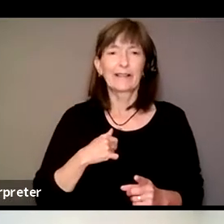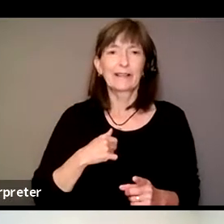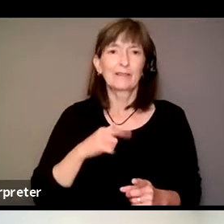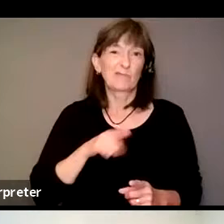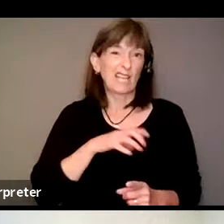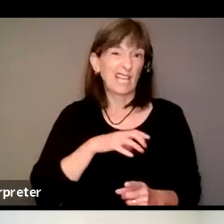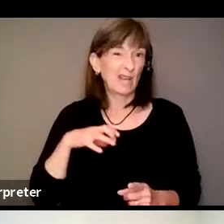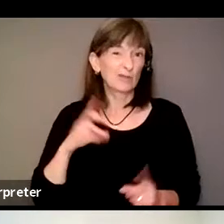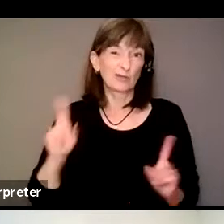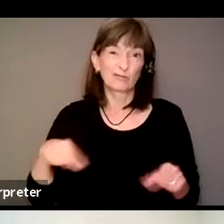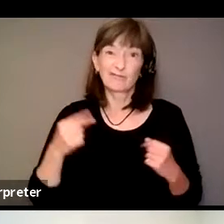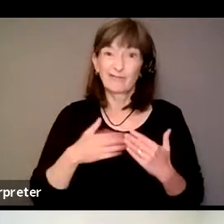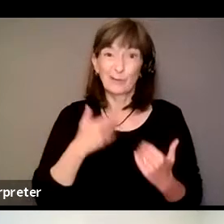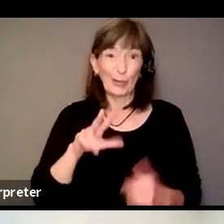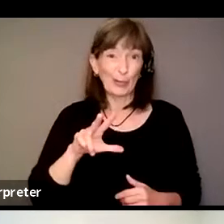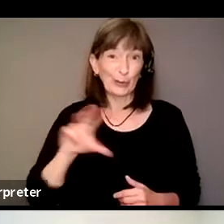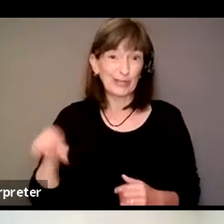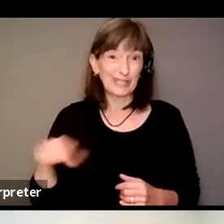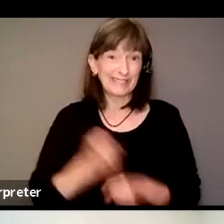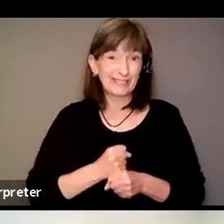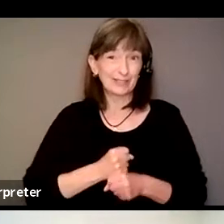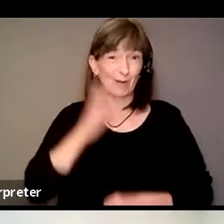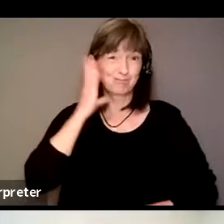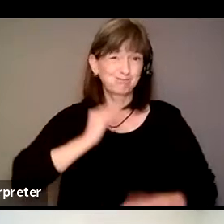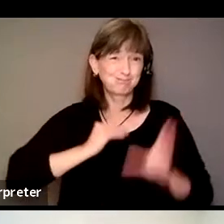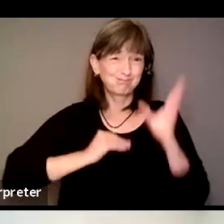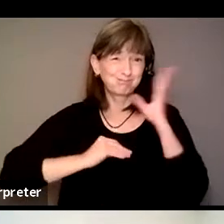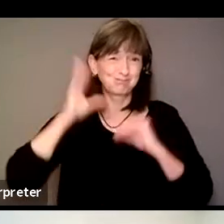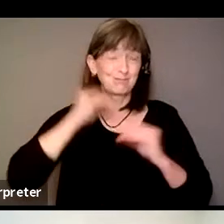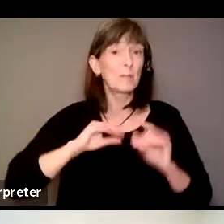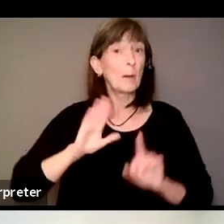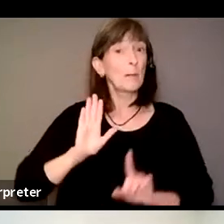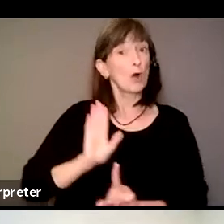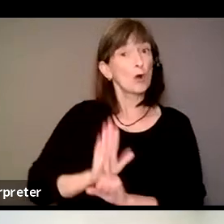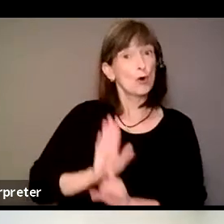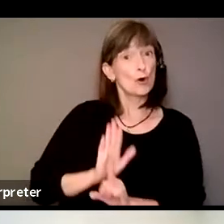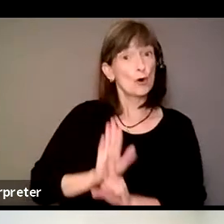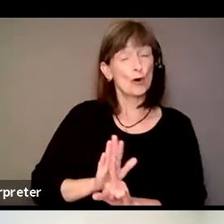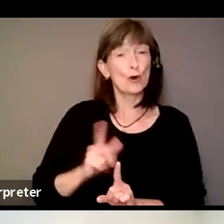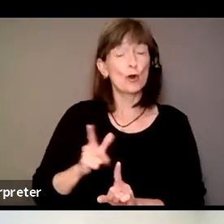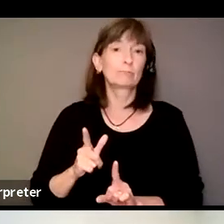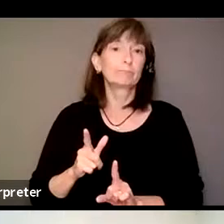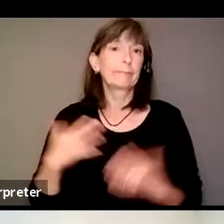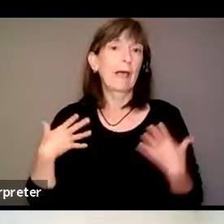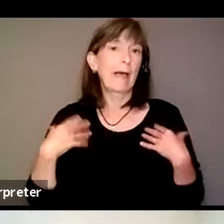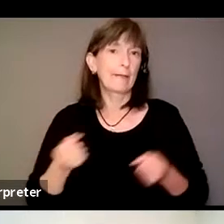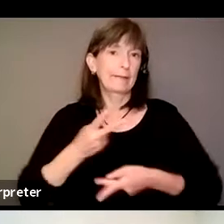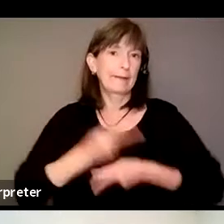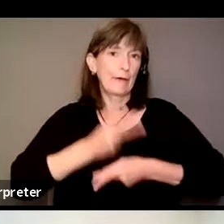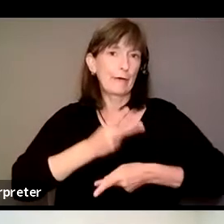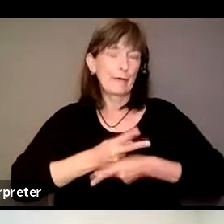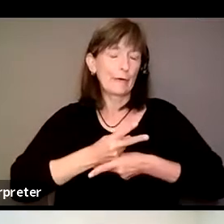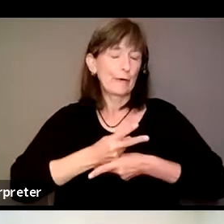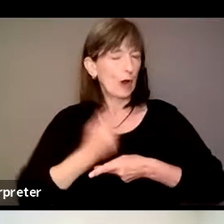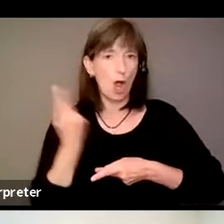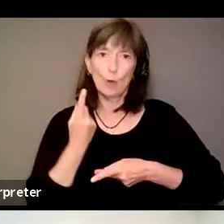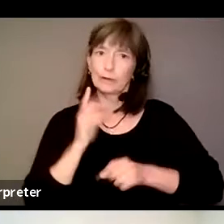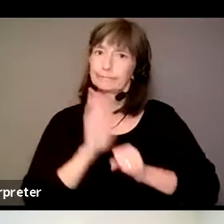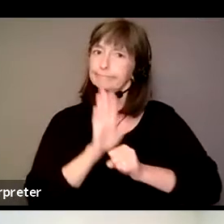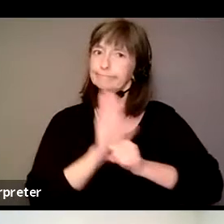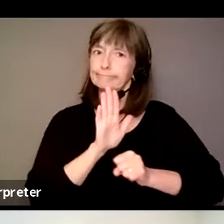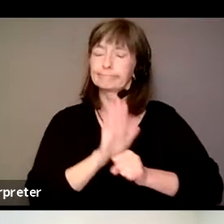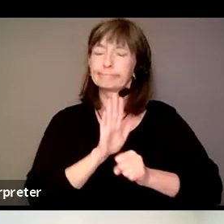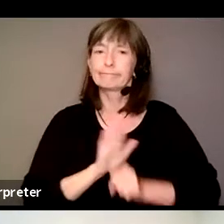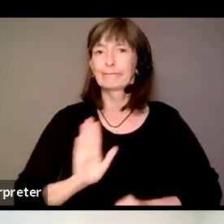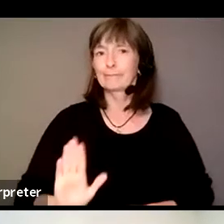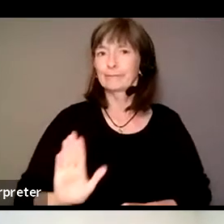for almost 30 years now, but she's a champion of healthcare. And that's such a big issue in our province. So for